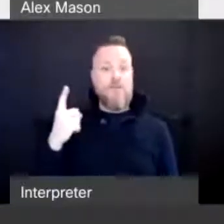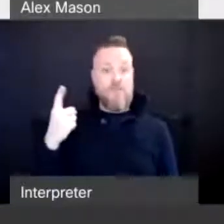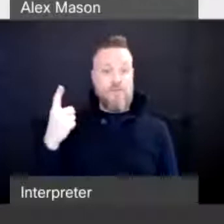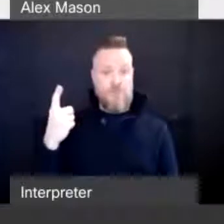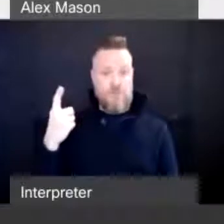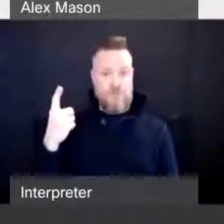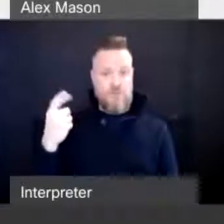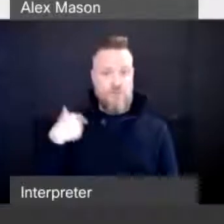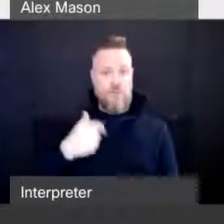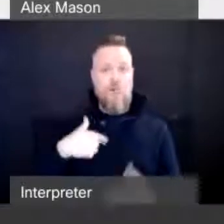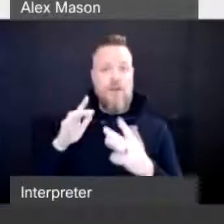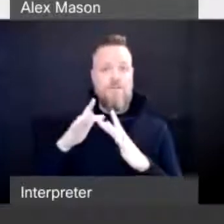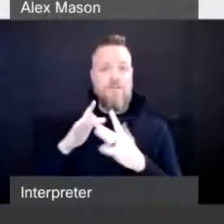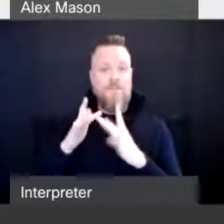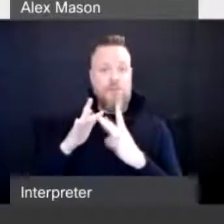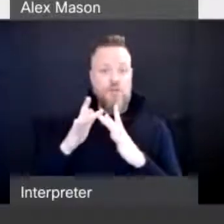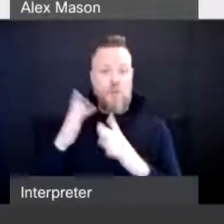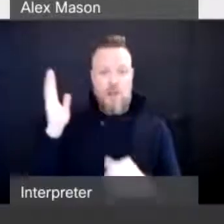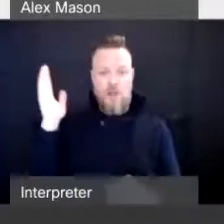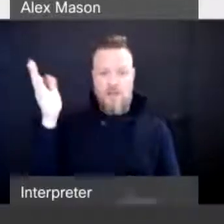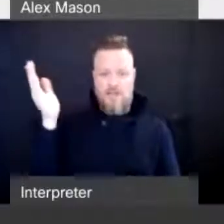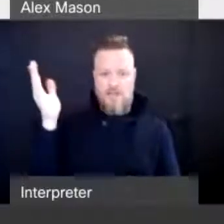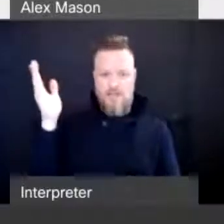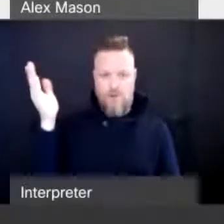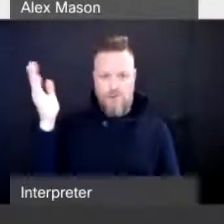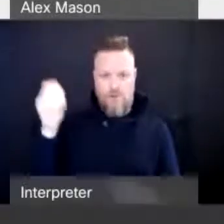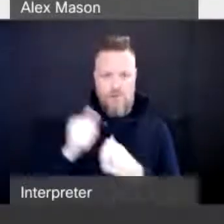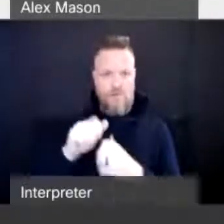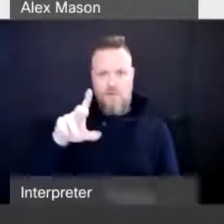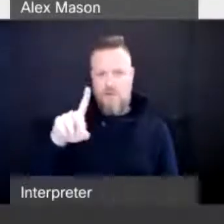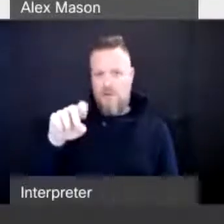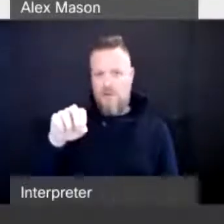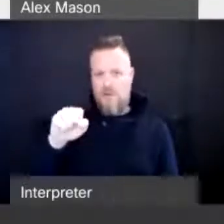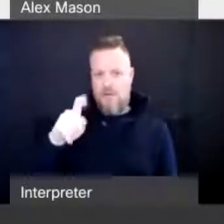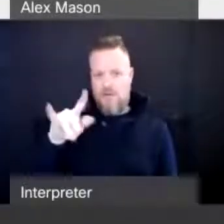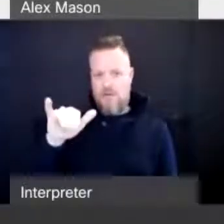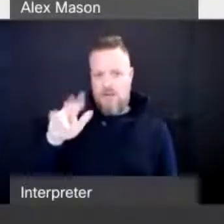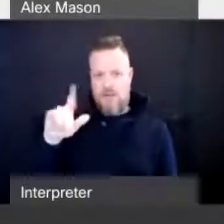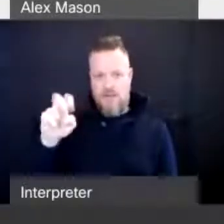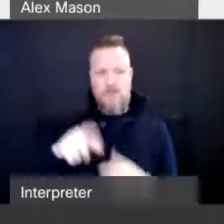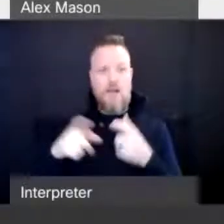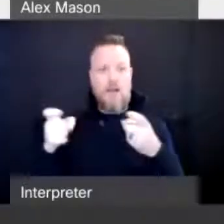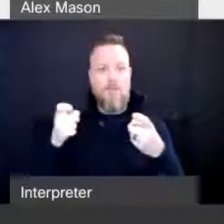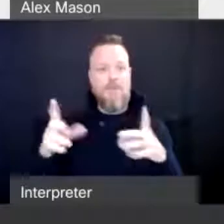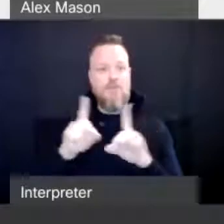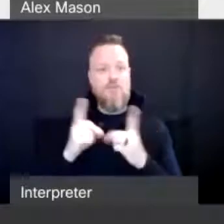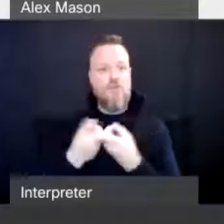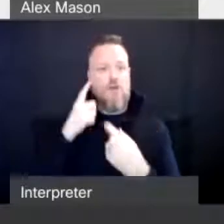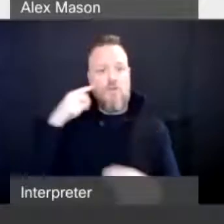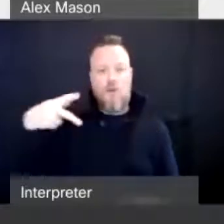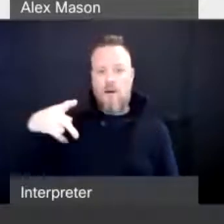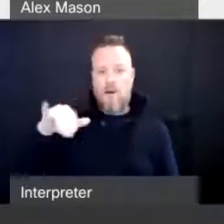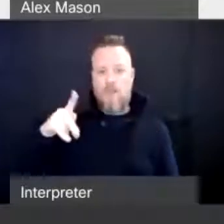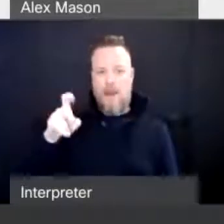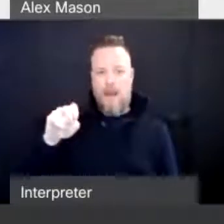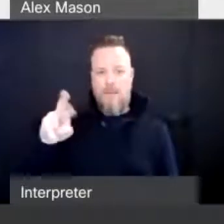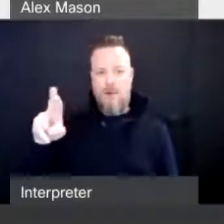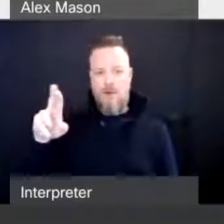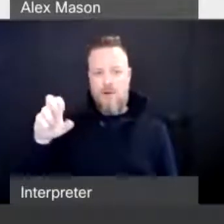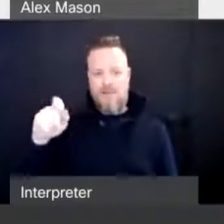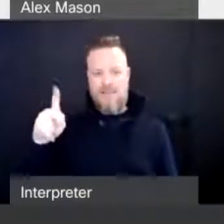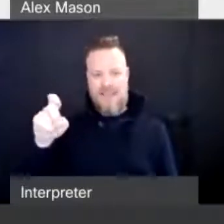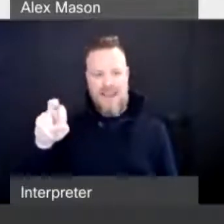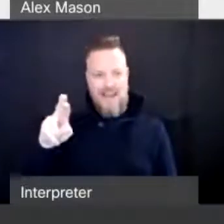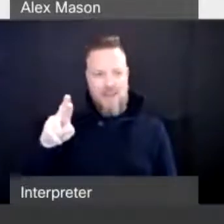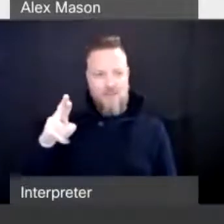virtual testimony. It's with Dustin Avey, Managing Director for Piper Sandler and Company. And I want the committee